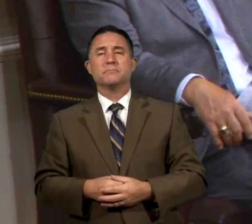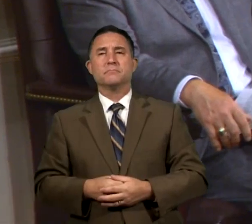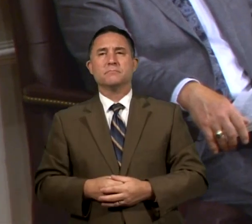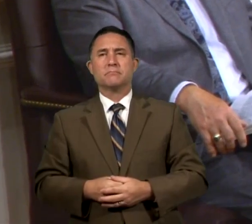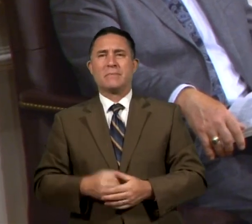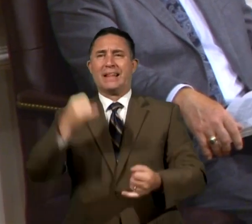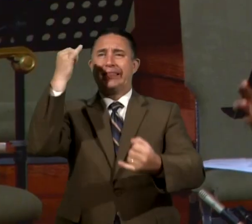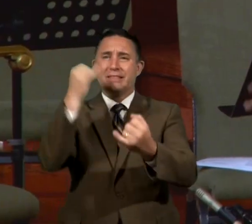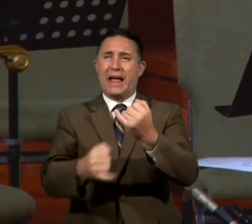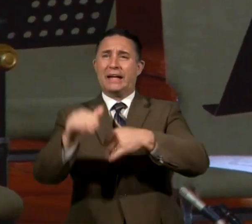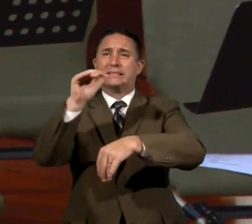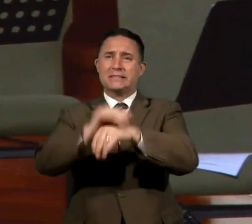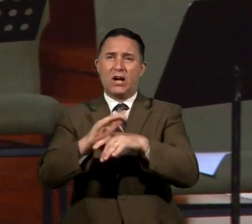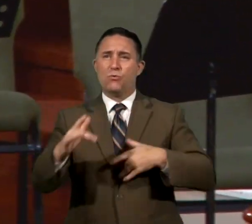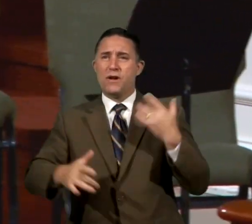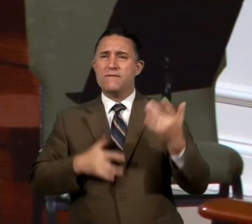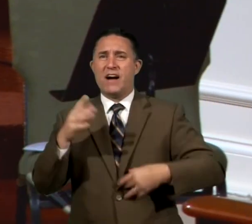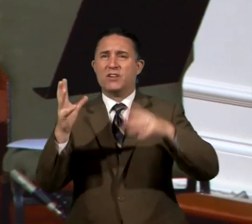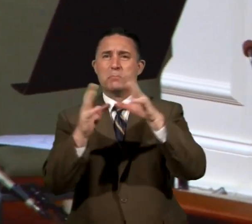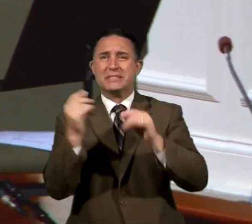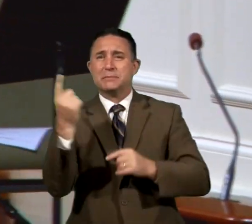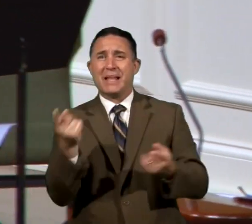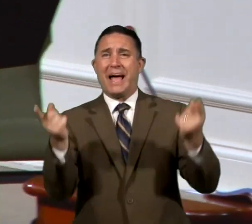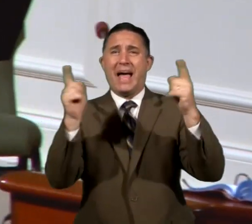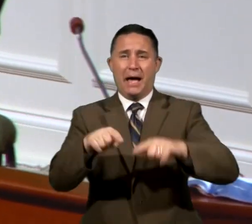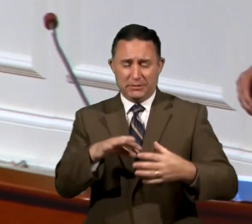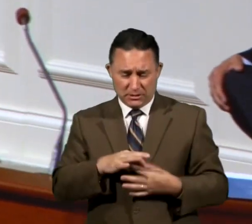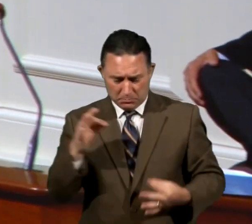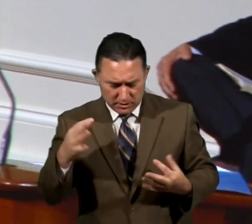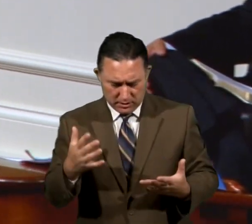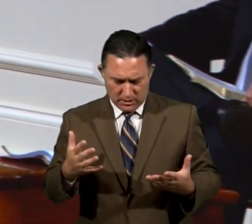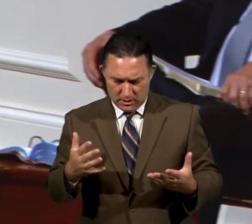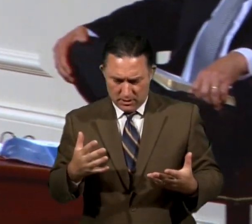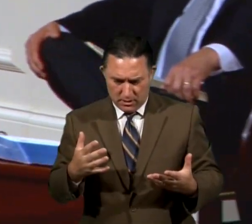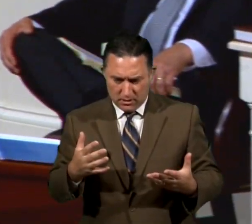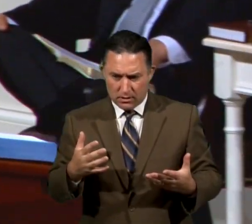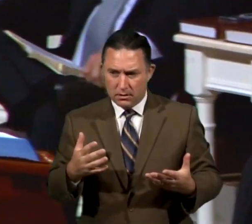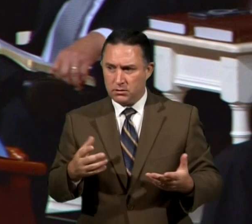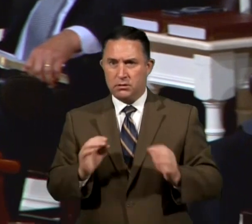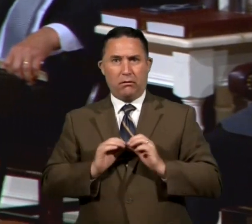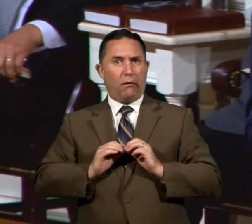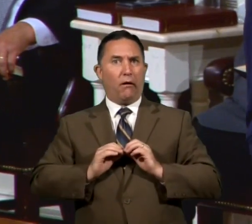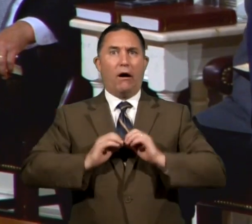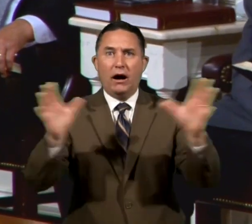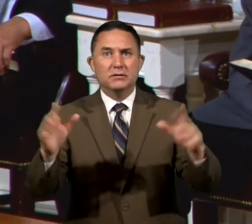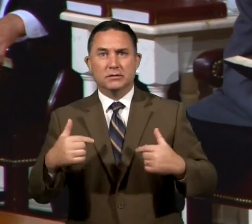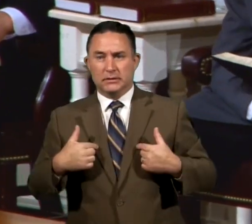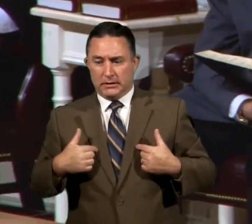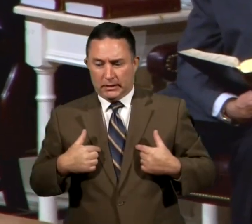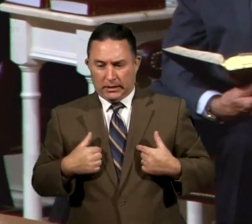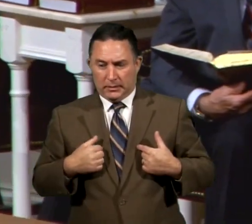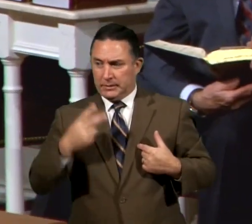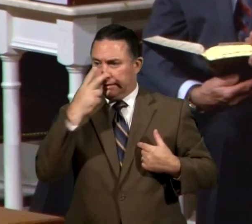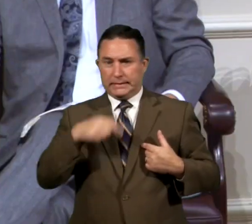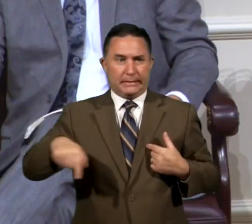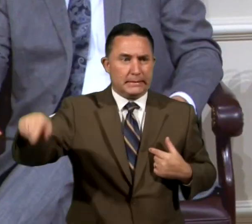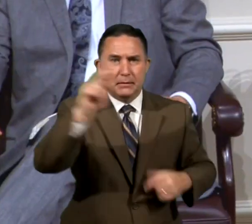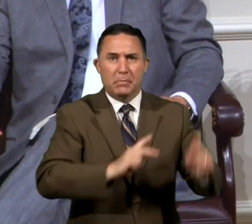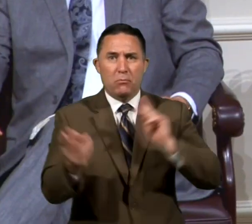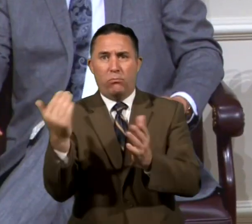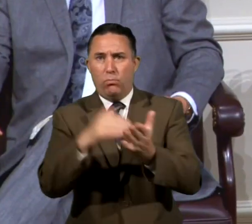it's the last night of his revival, and something happens in his spirit where he says, evidently, I'm not going to see these people